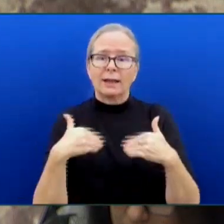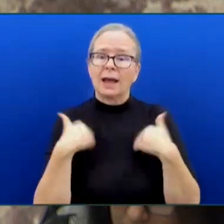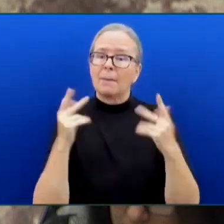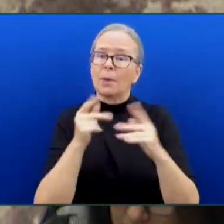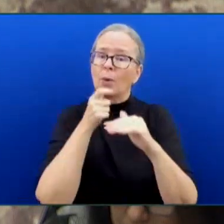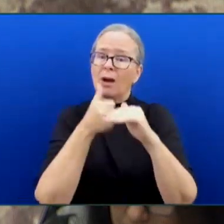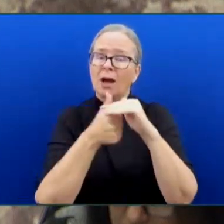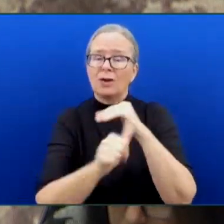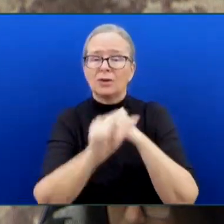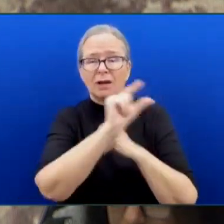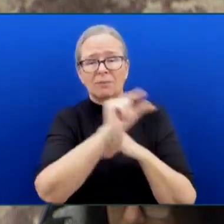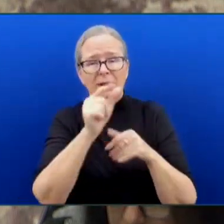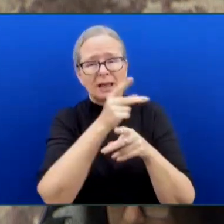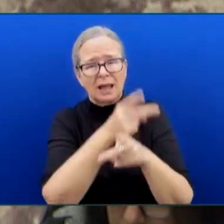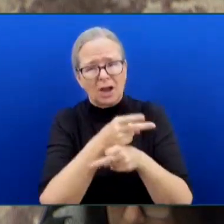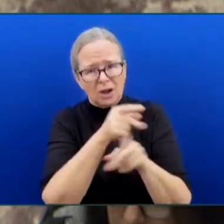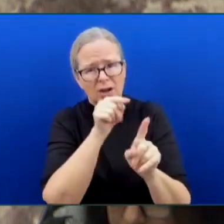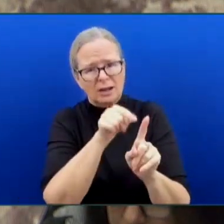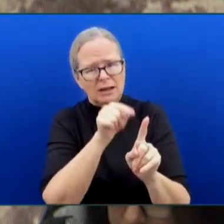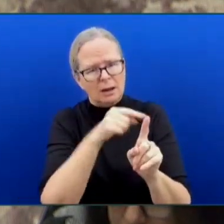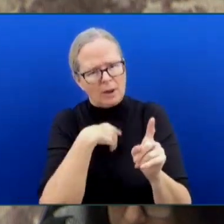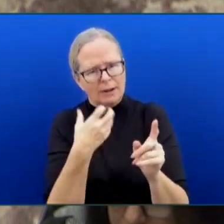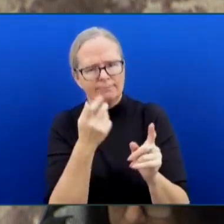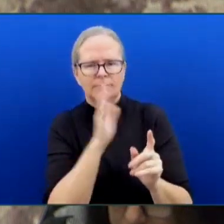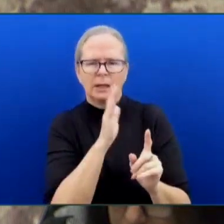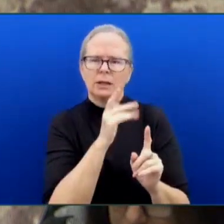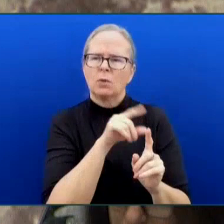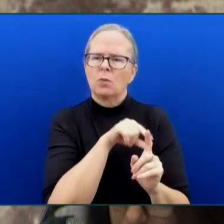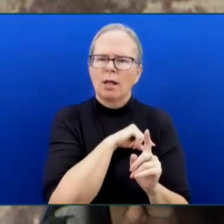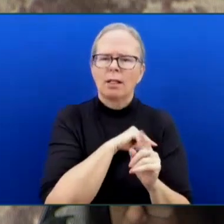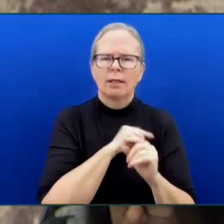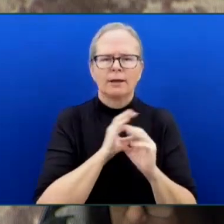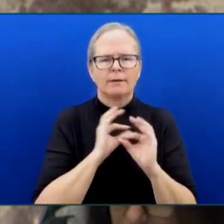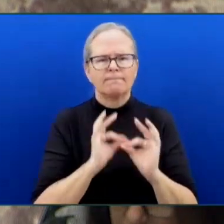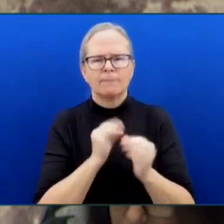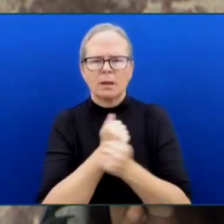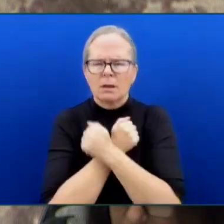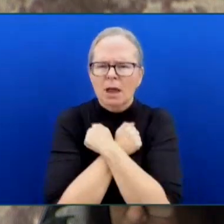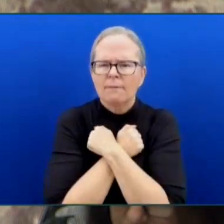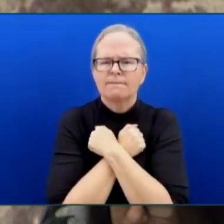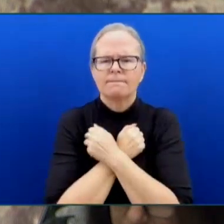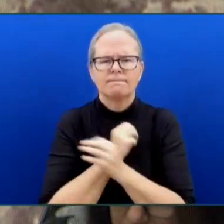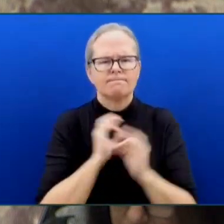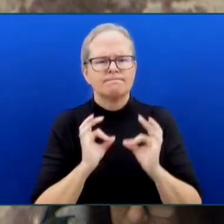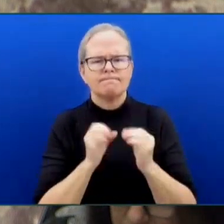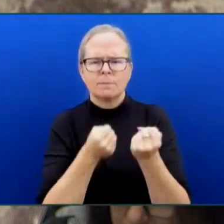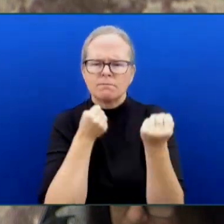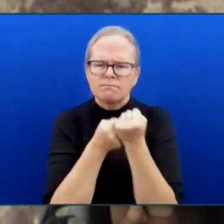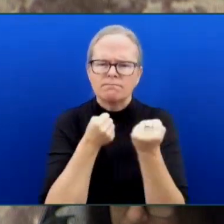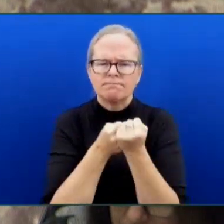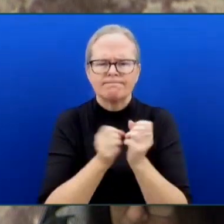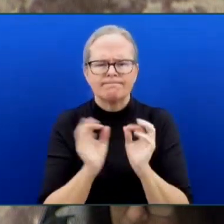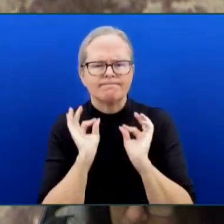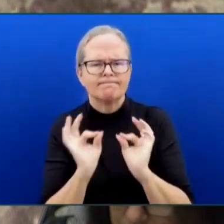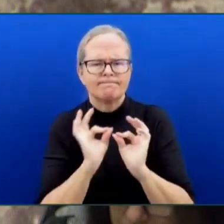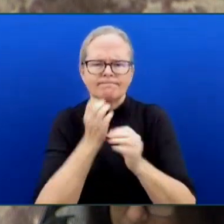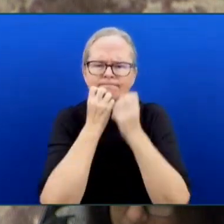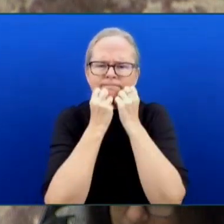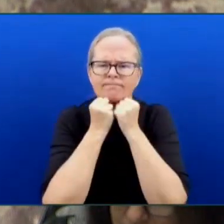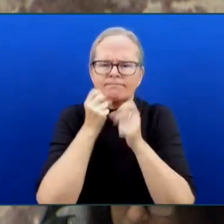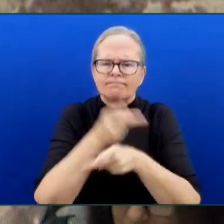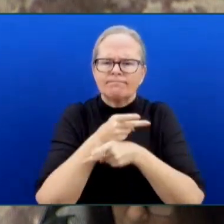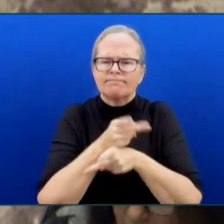Member Unlike for Surrey South. every single year, the Ministry of Children and Family Development under